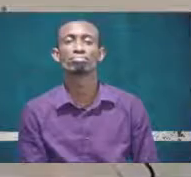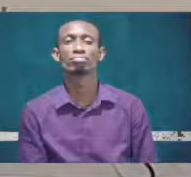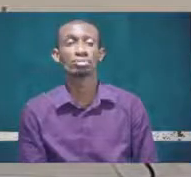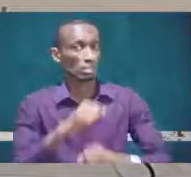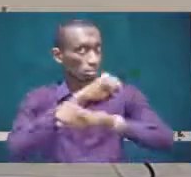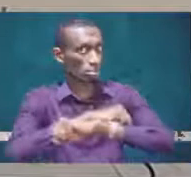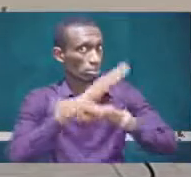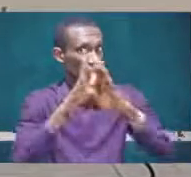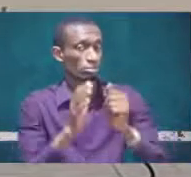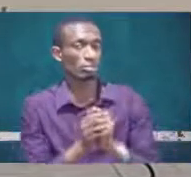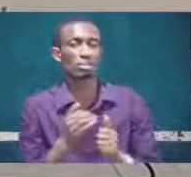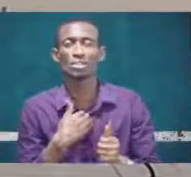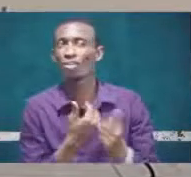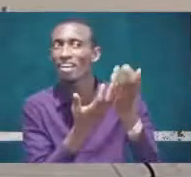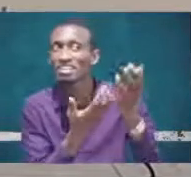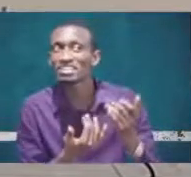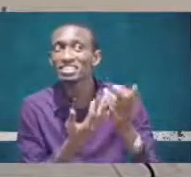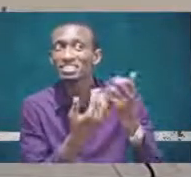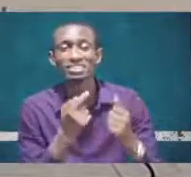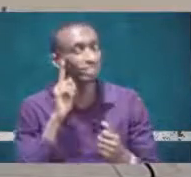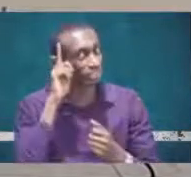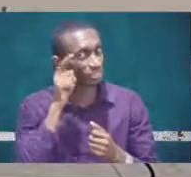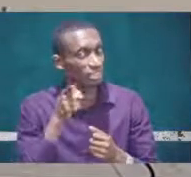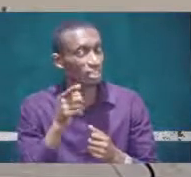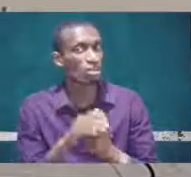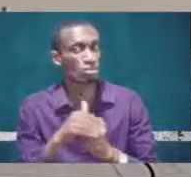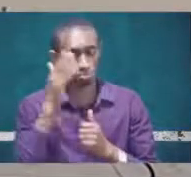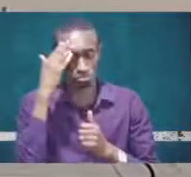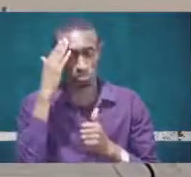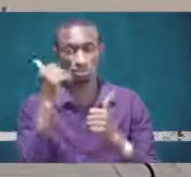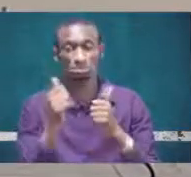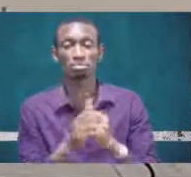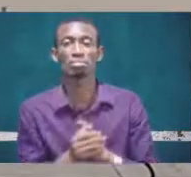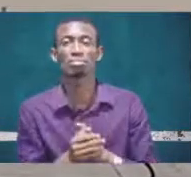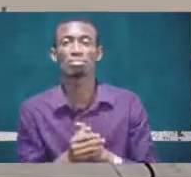Learners, I expect you can be able to